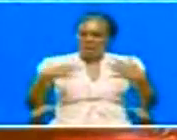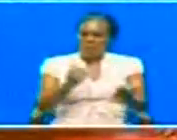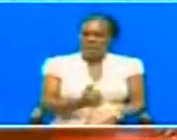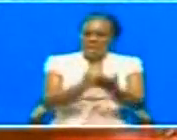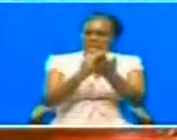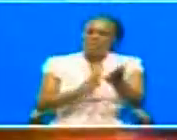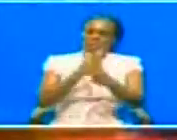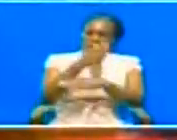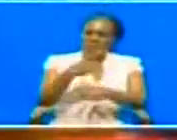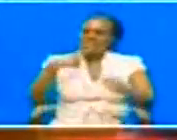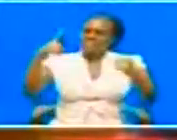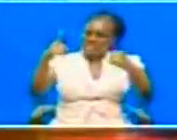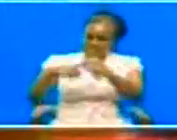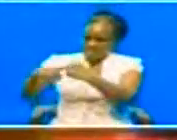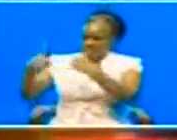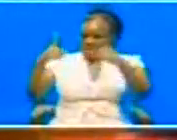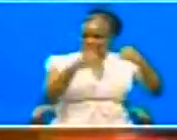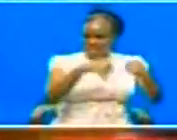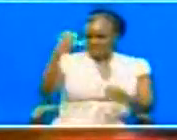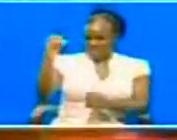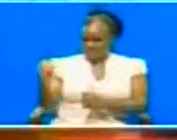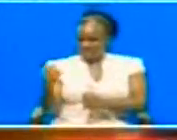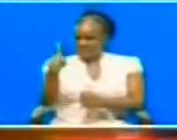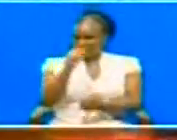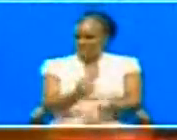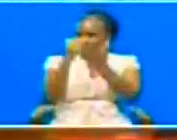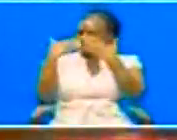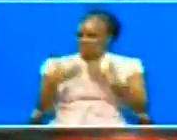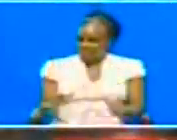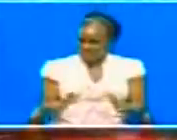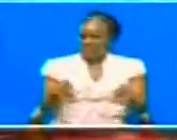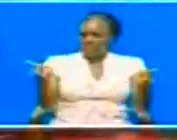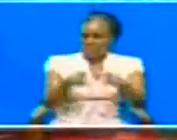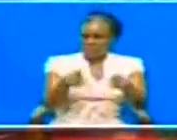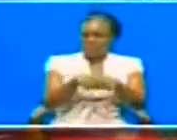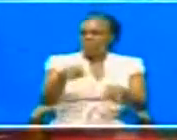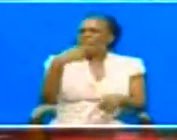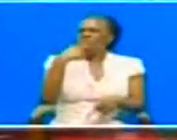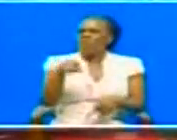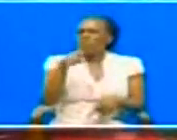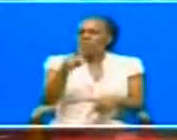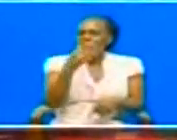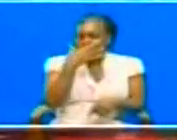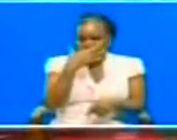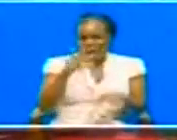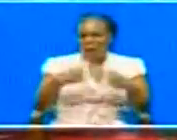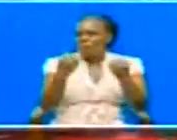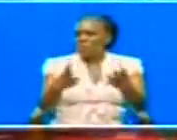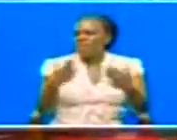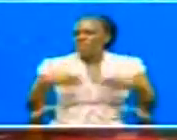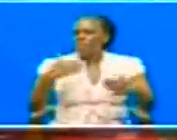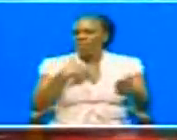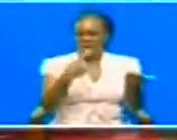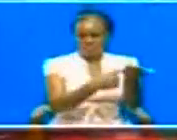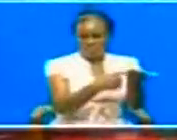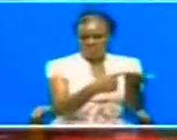than 660 people with albinism so far and counting. You still didn't tell me, Doc, how many people in Kenya have albinism? About 20,000? More